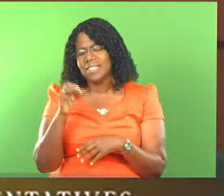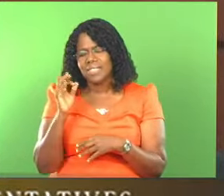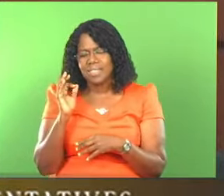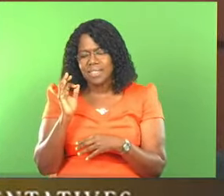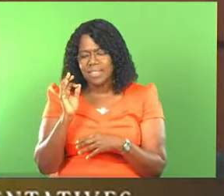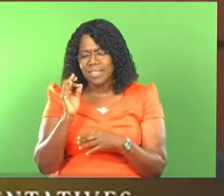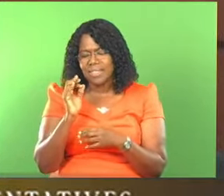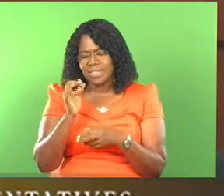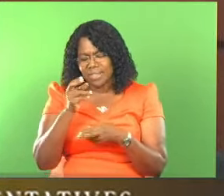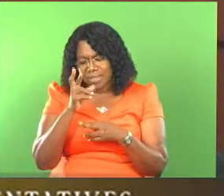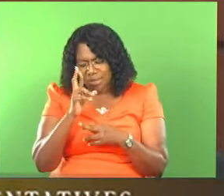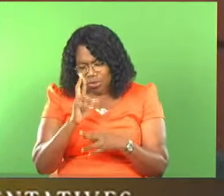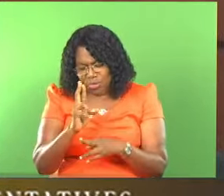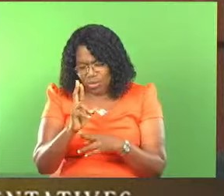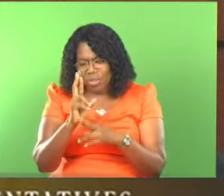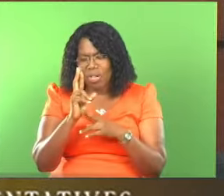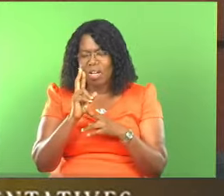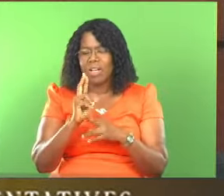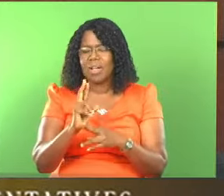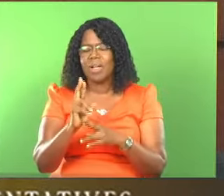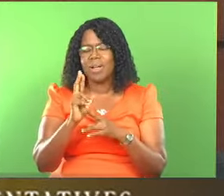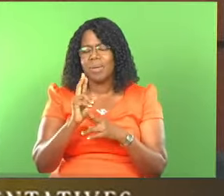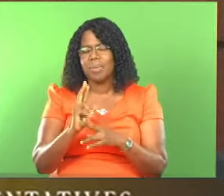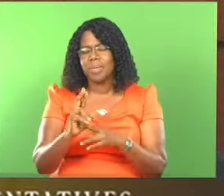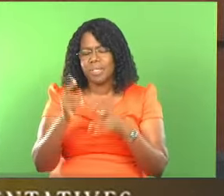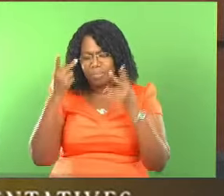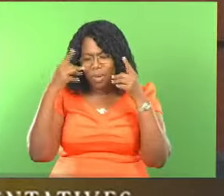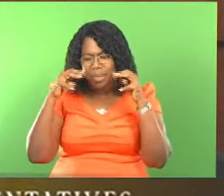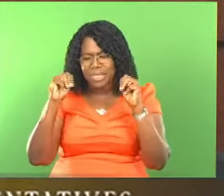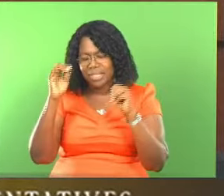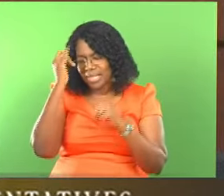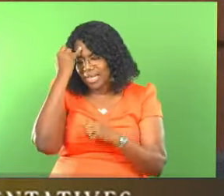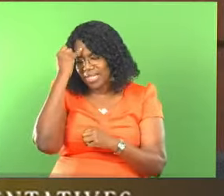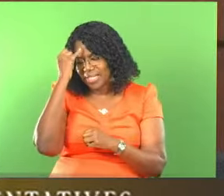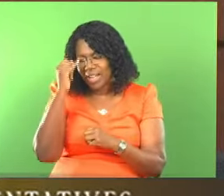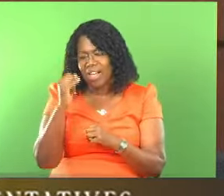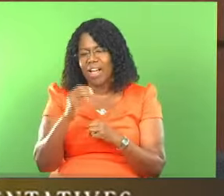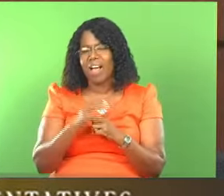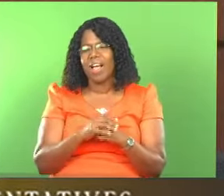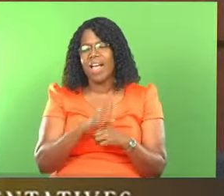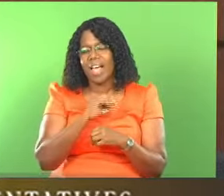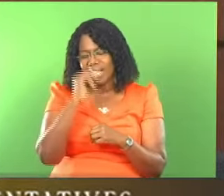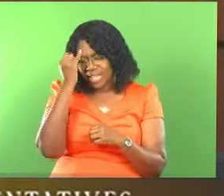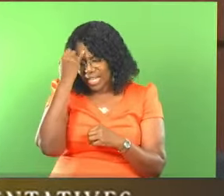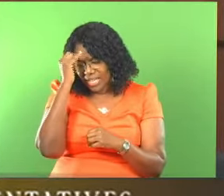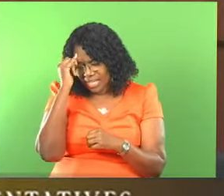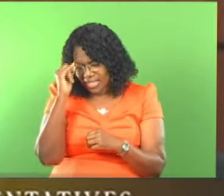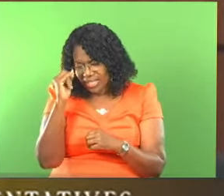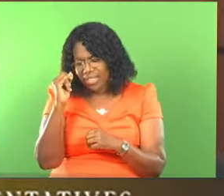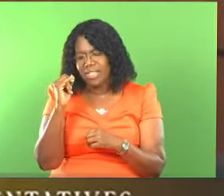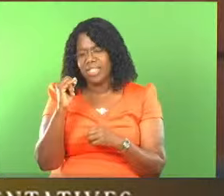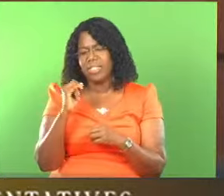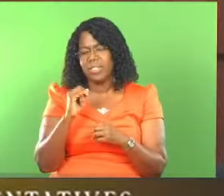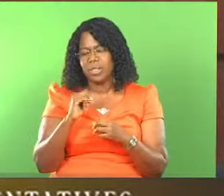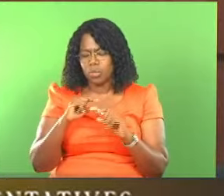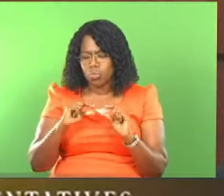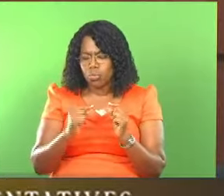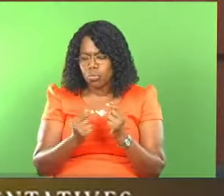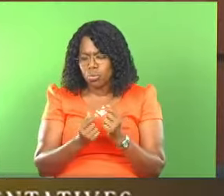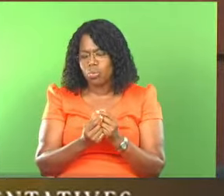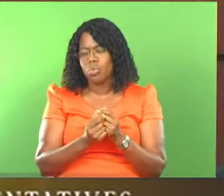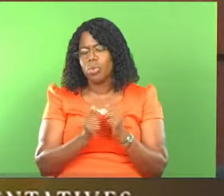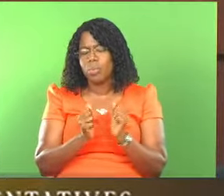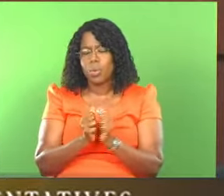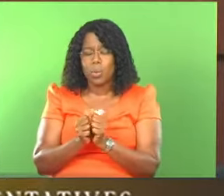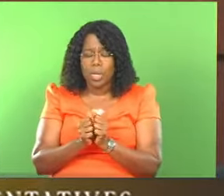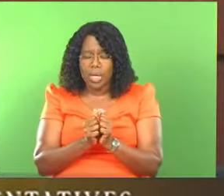India, Shri Narendra Modi ji, and the Indian delegation who have joined us in this very august chamber, we